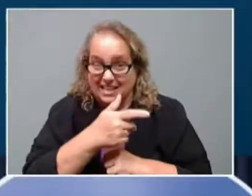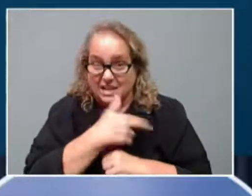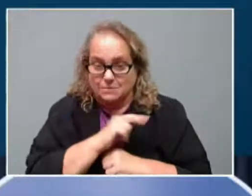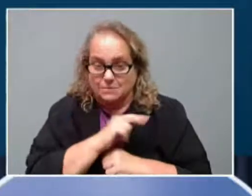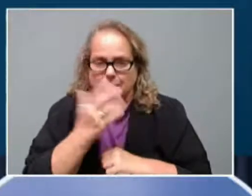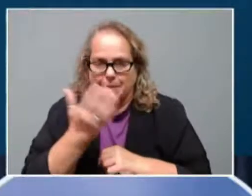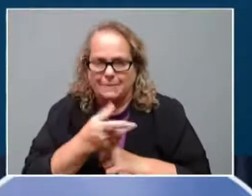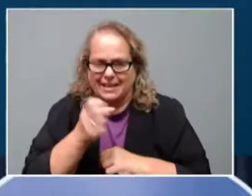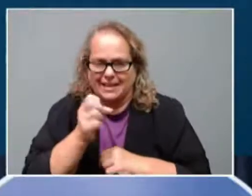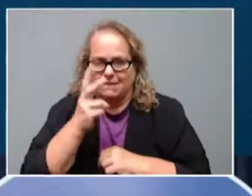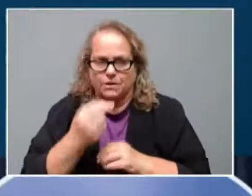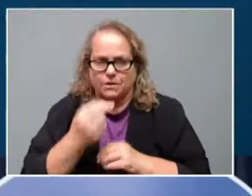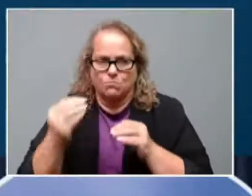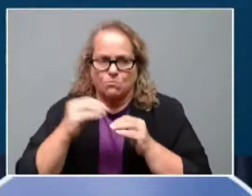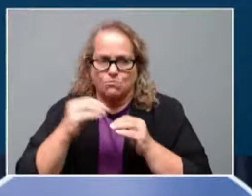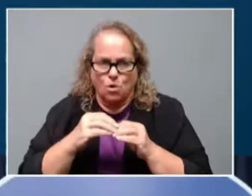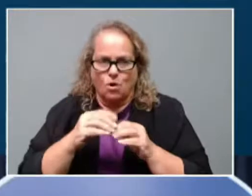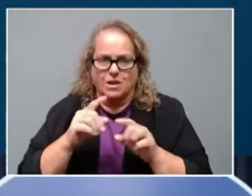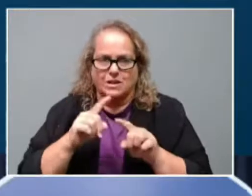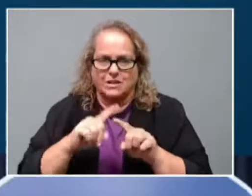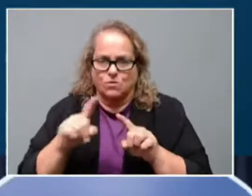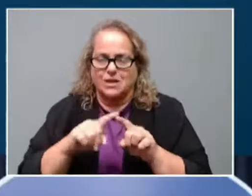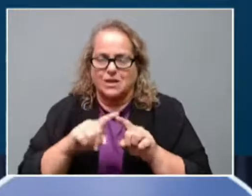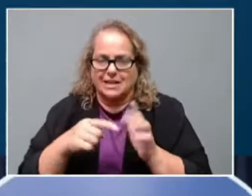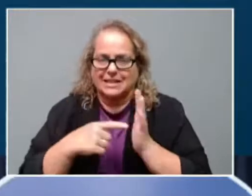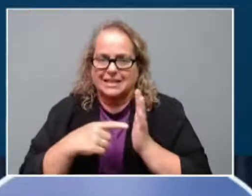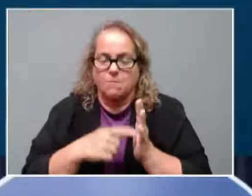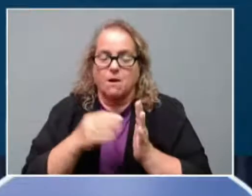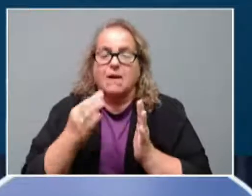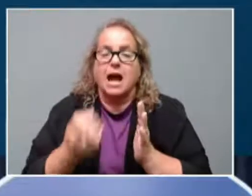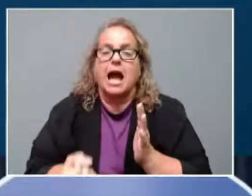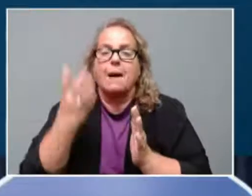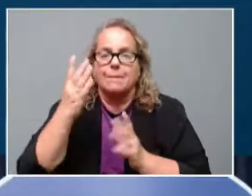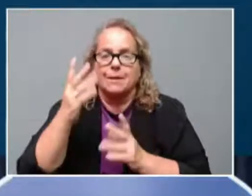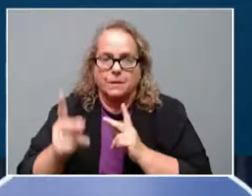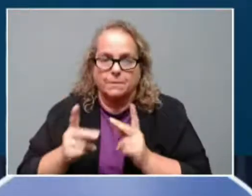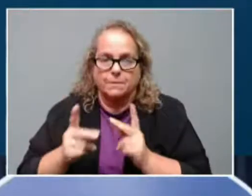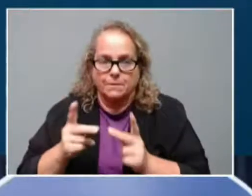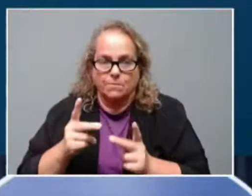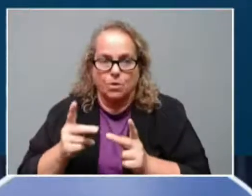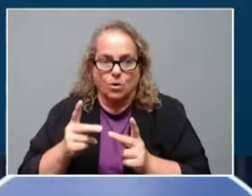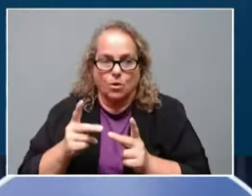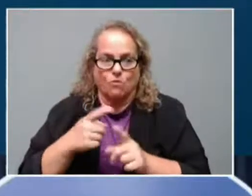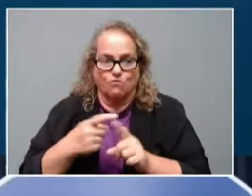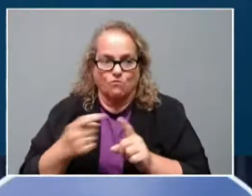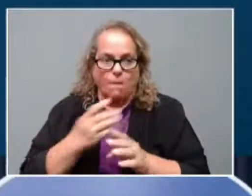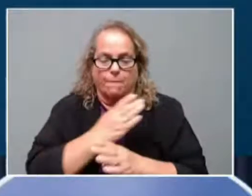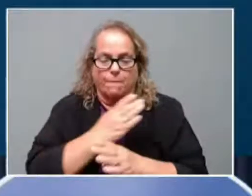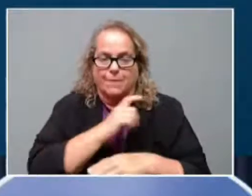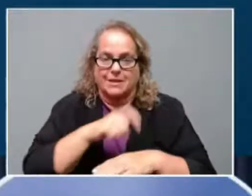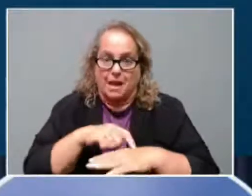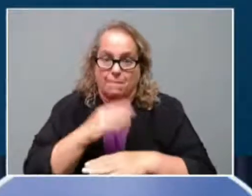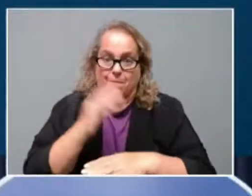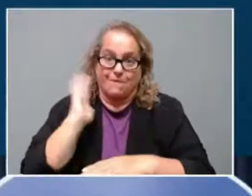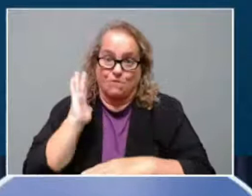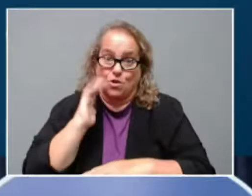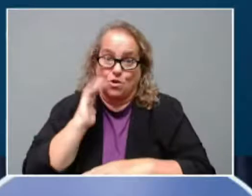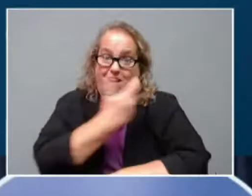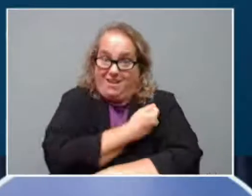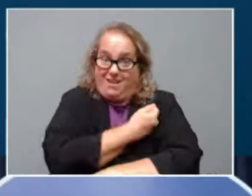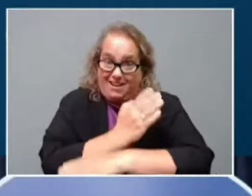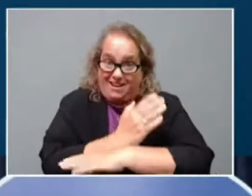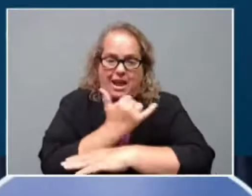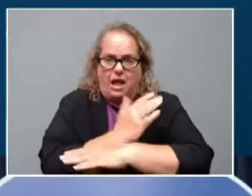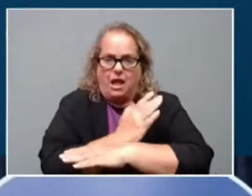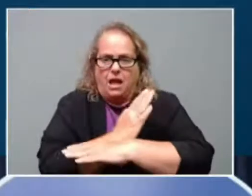an even better example of how over time the number of people getting sick and really sick from COVID that are